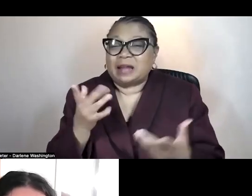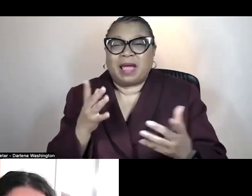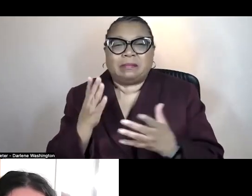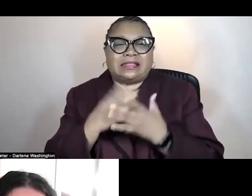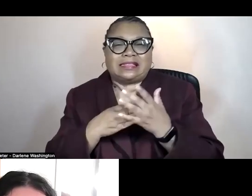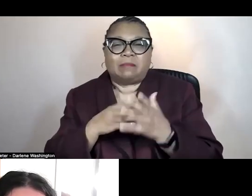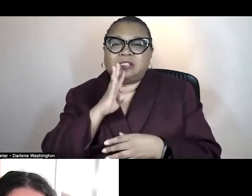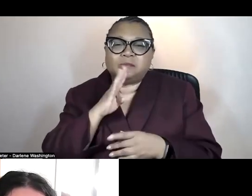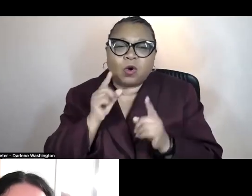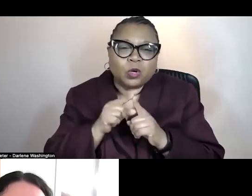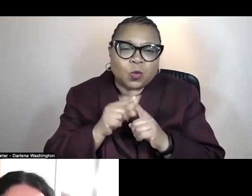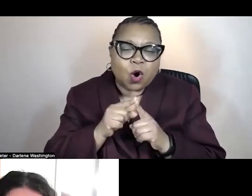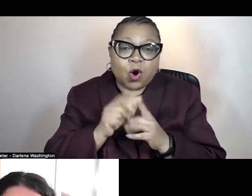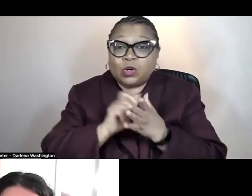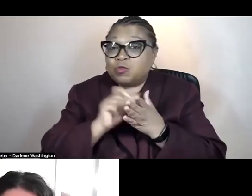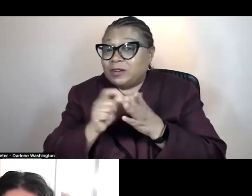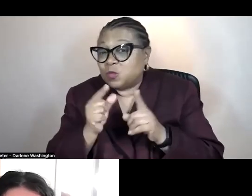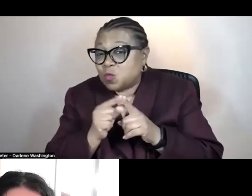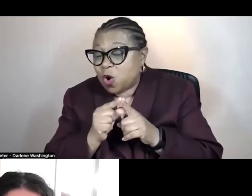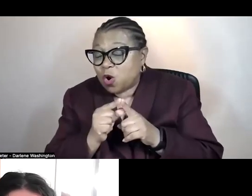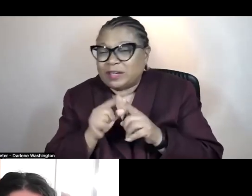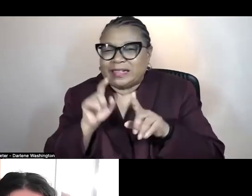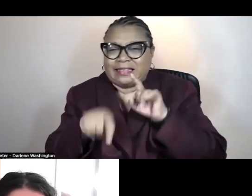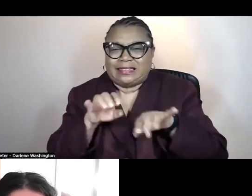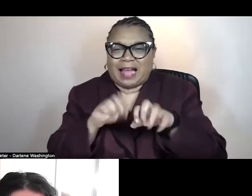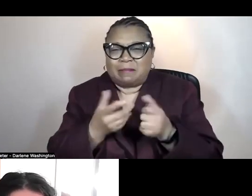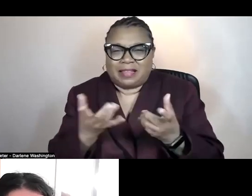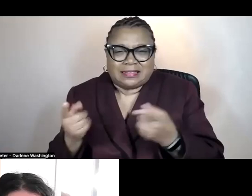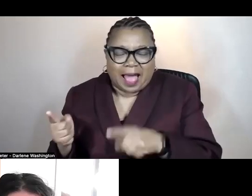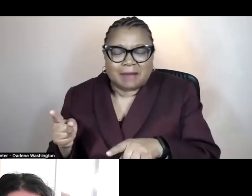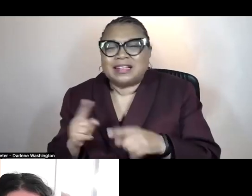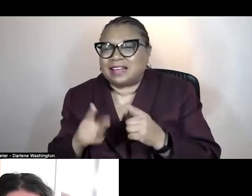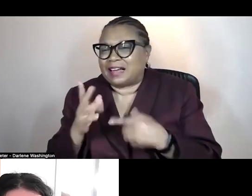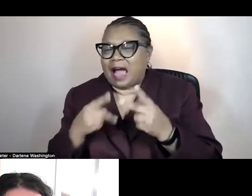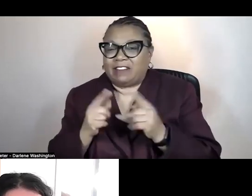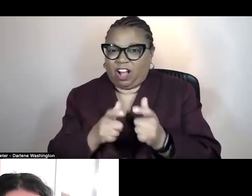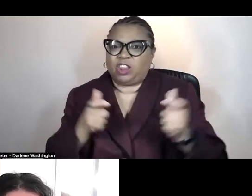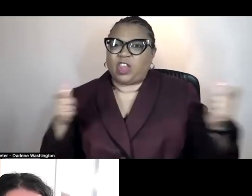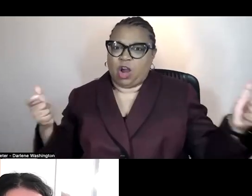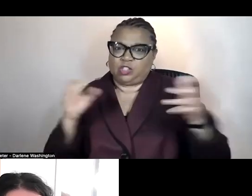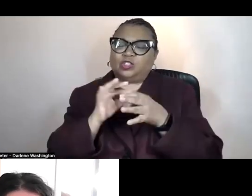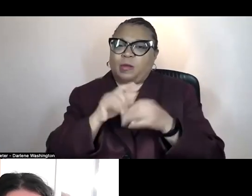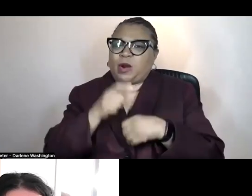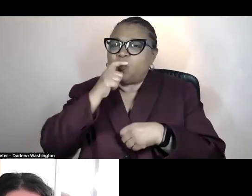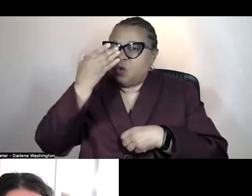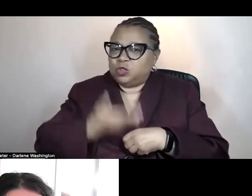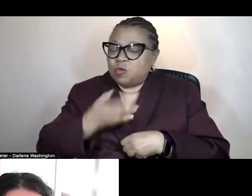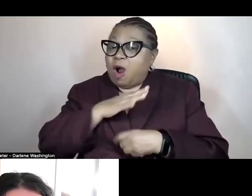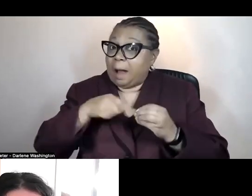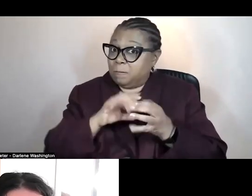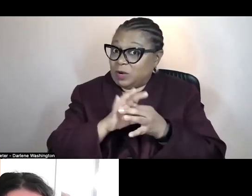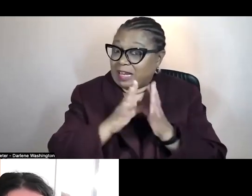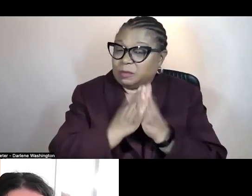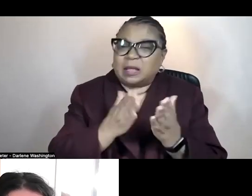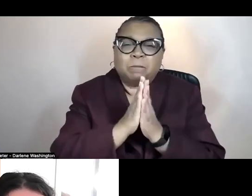some spoken word and there's some written word and there's some type stuff happening, and there's a, kind of a larger story about who you are around the book, and